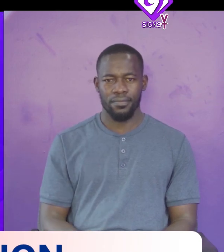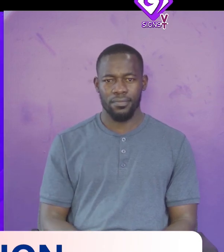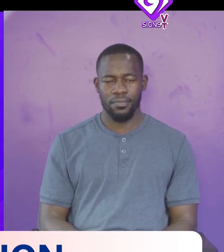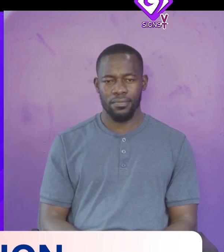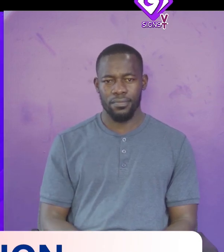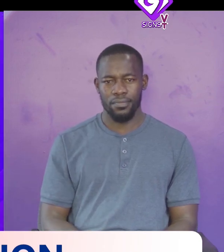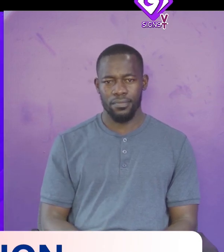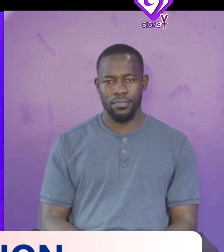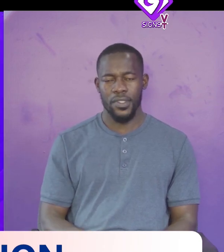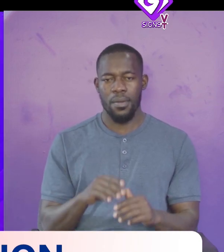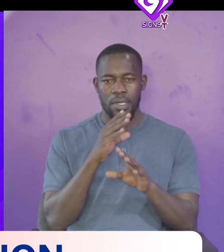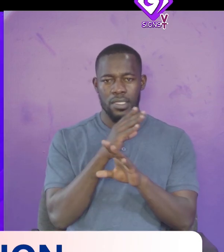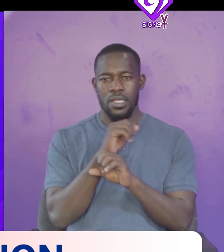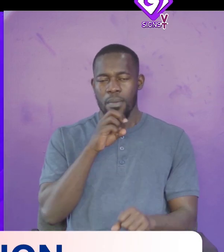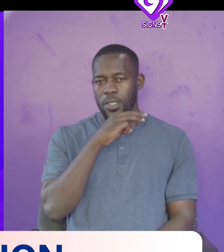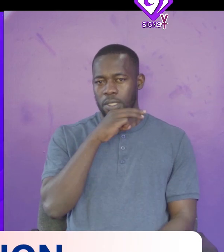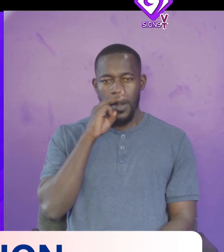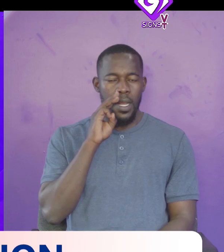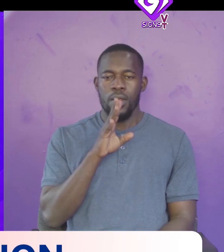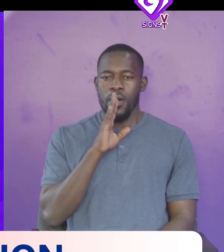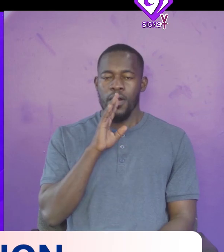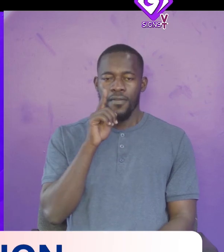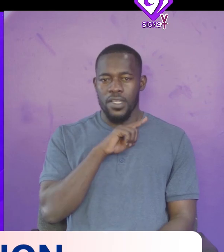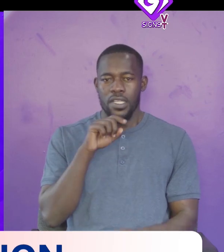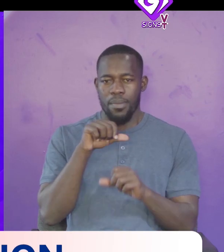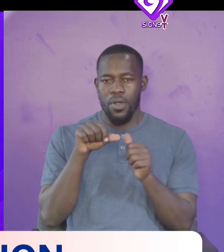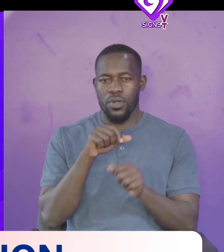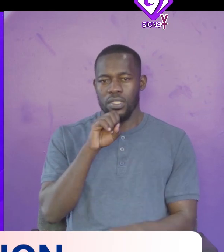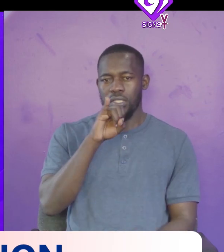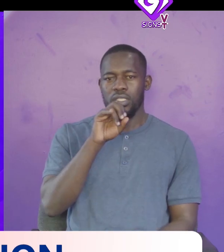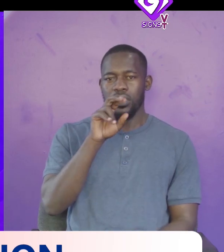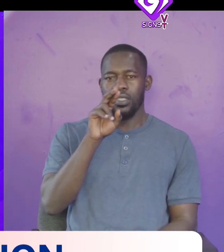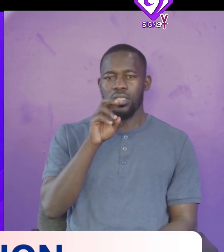President Yoweri Museveni spoke about the Indian Ocean. What did he say?